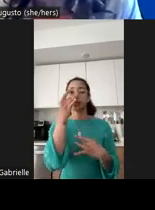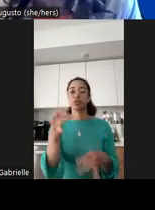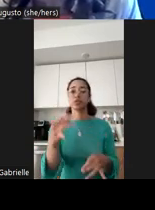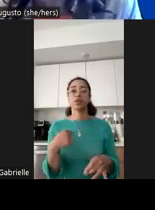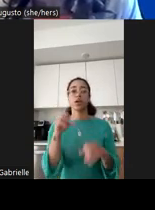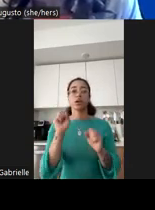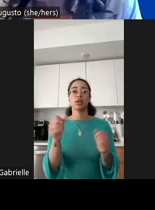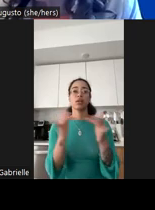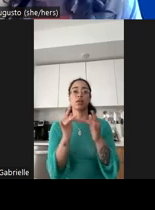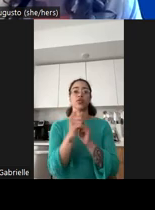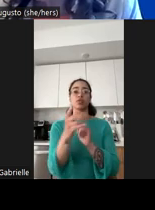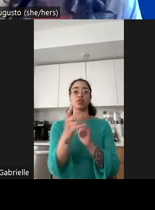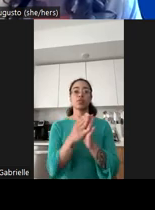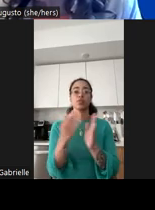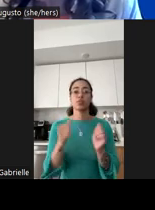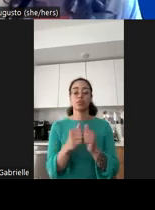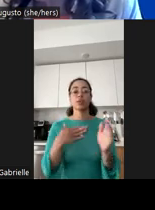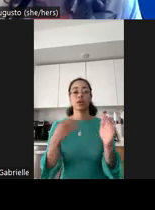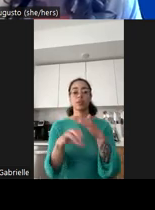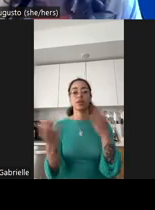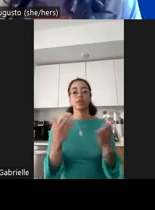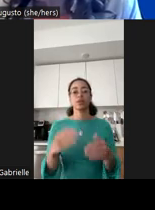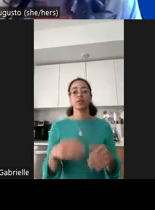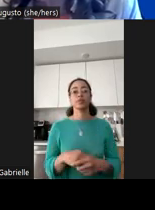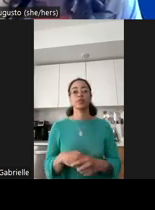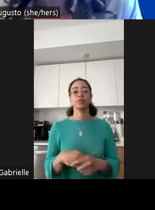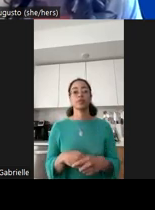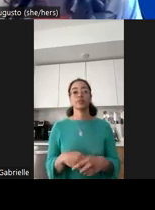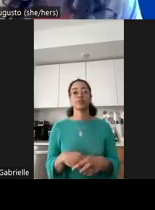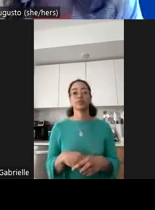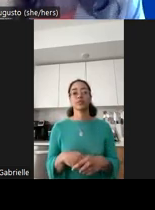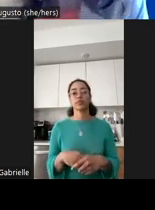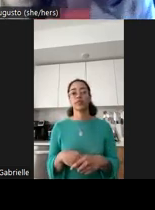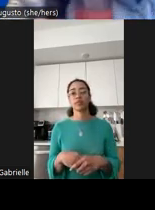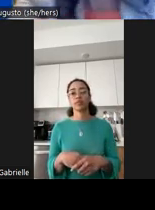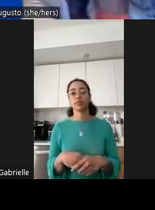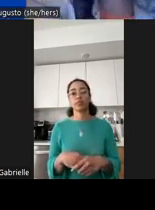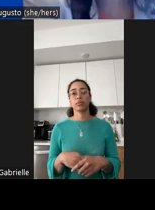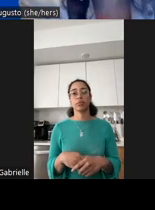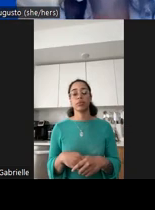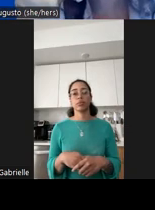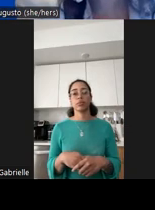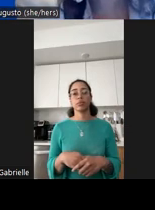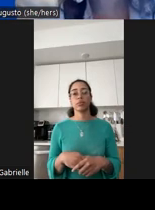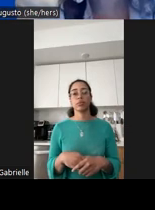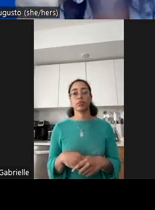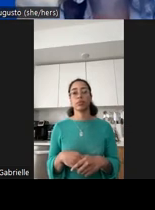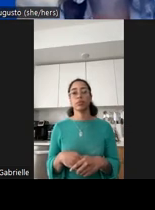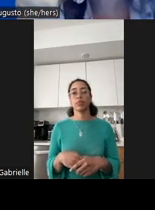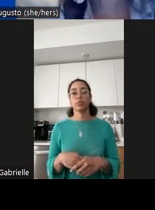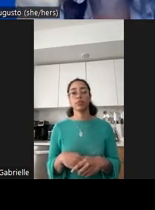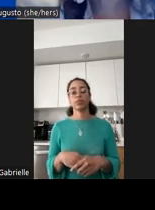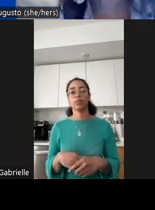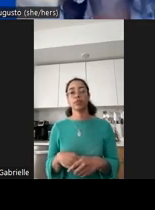here, Marina, of course. We can get you connected with that stakeholder effort. And Marina, I just want to emphasize that point's going to be critical, that